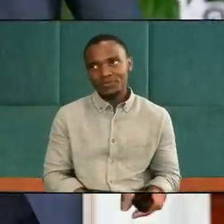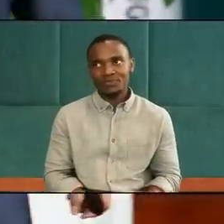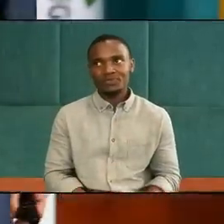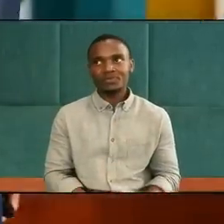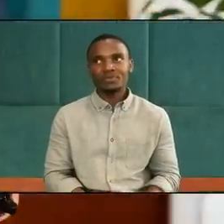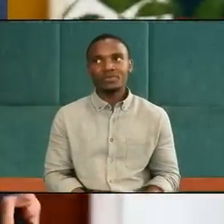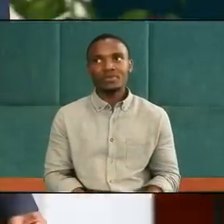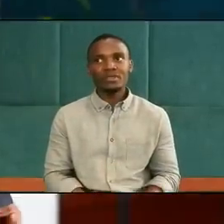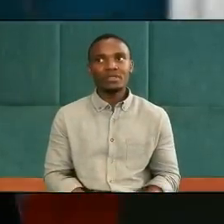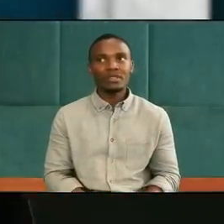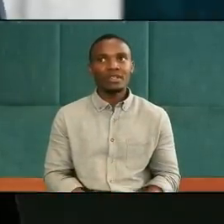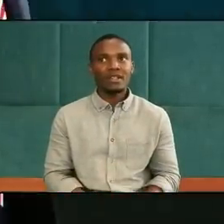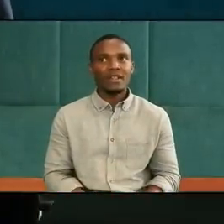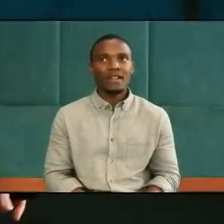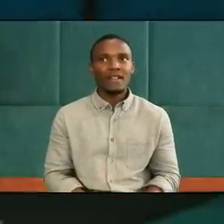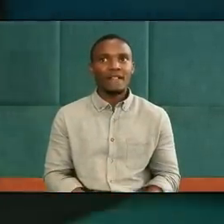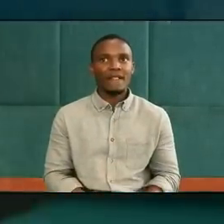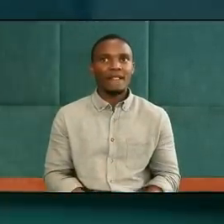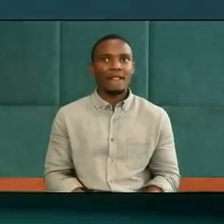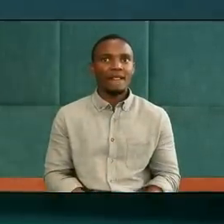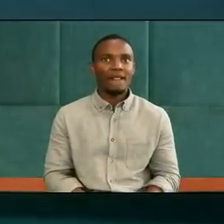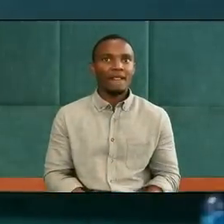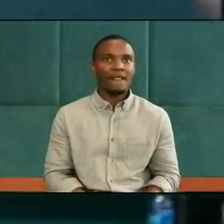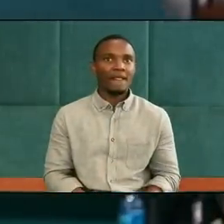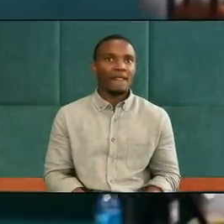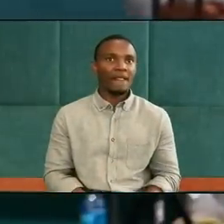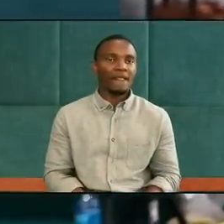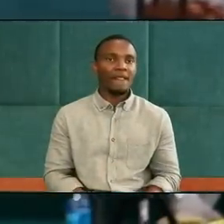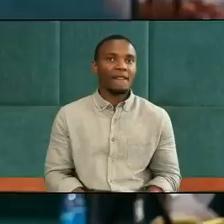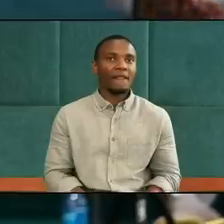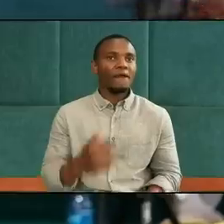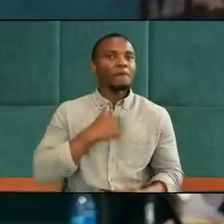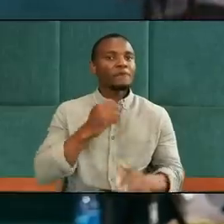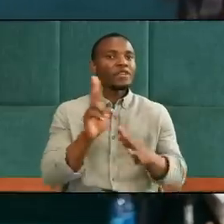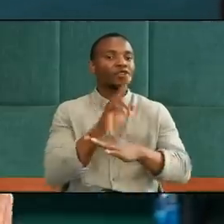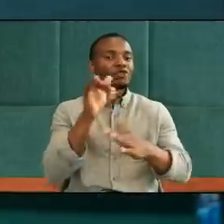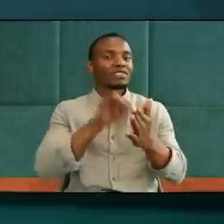Do you guys use that phrase here? Under my dead body?